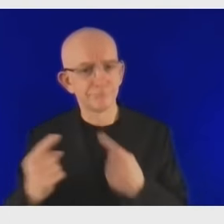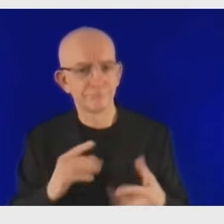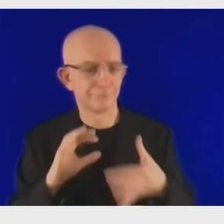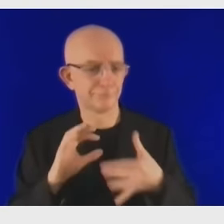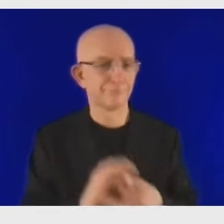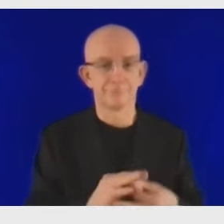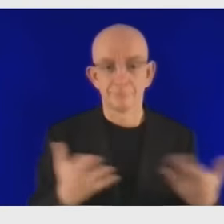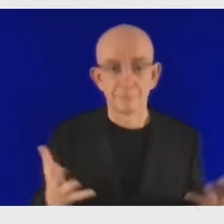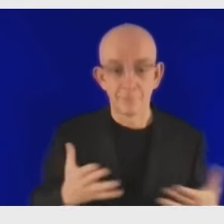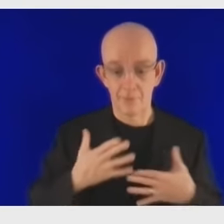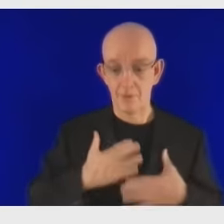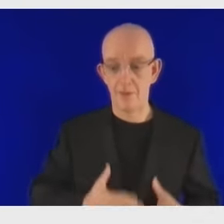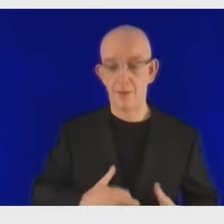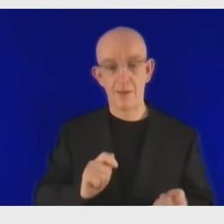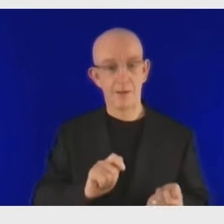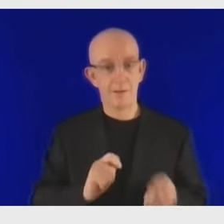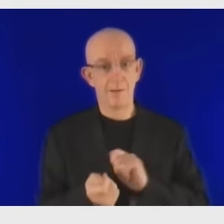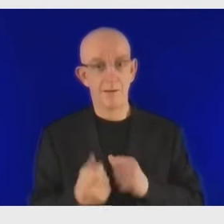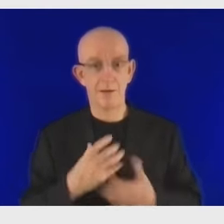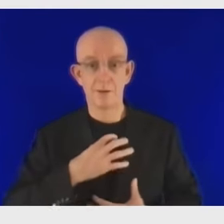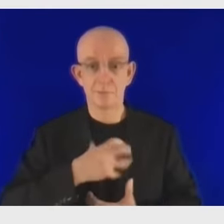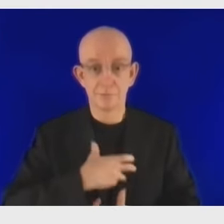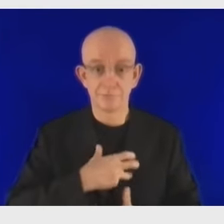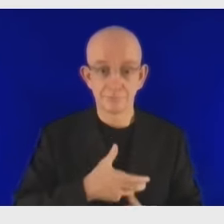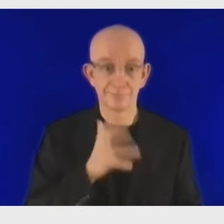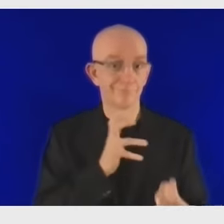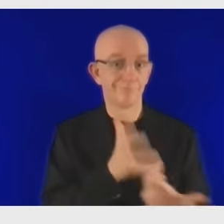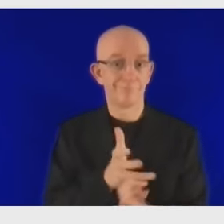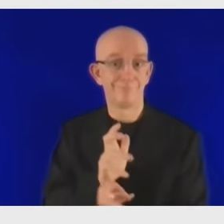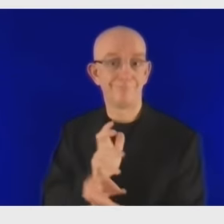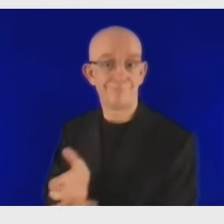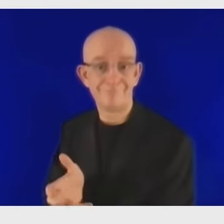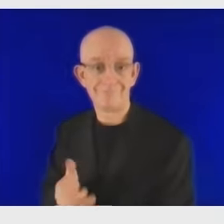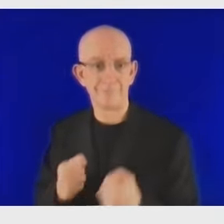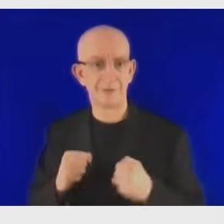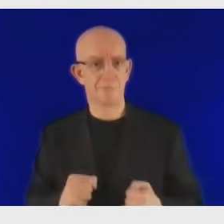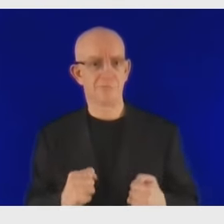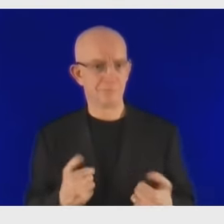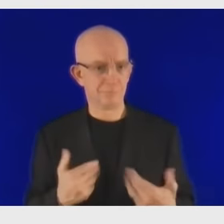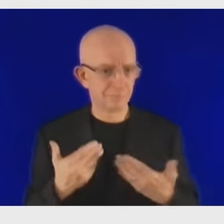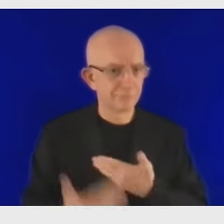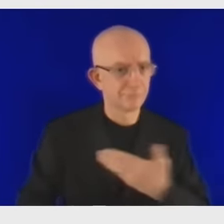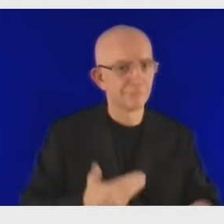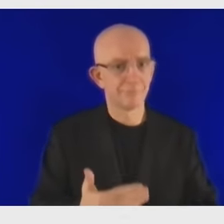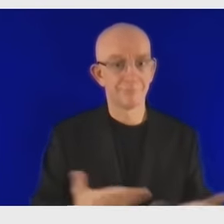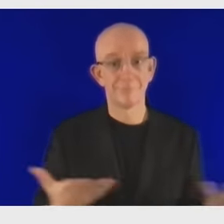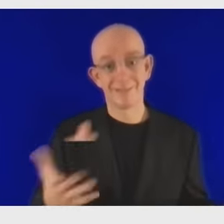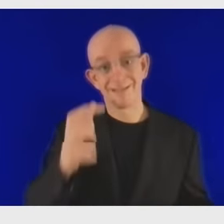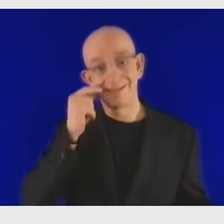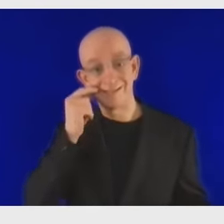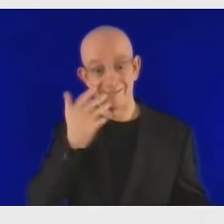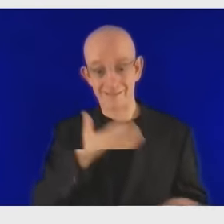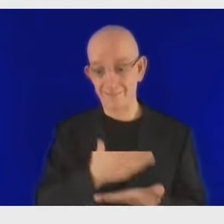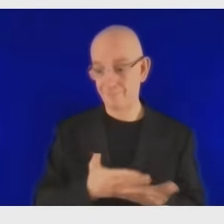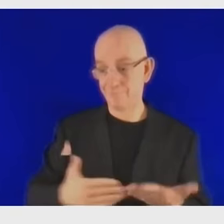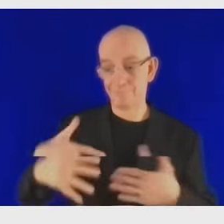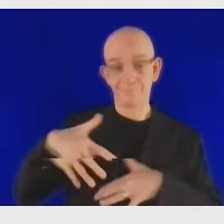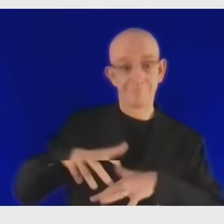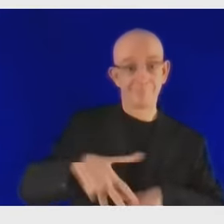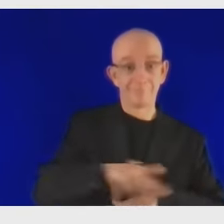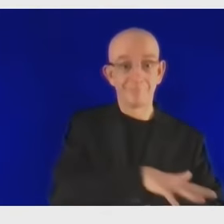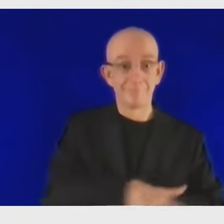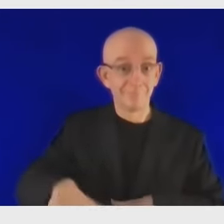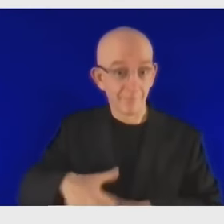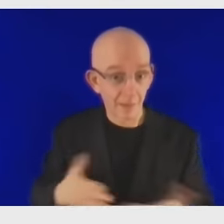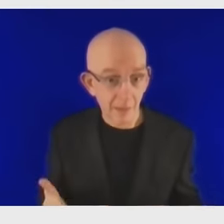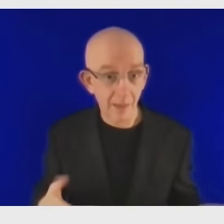communities, our traditional knowledge and practices is one of the crucial ways in terms of climate adaptation and resilience.